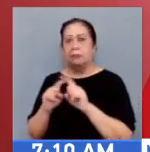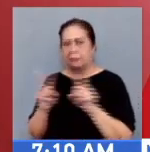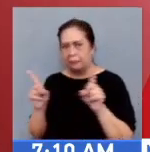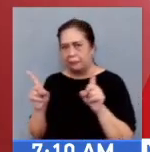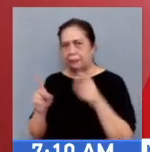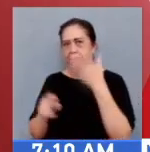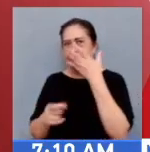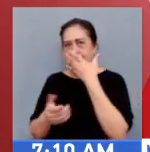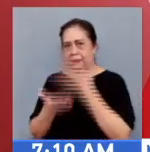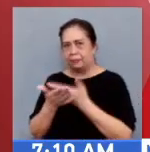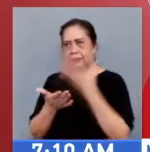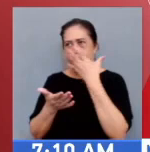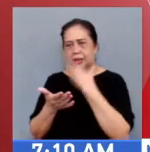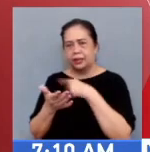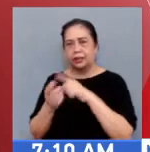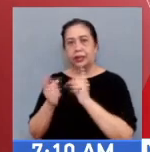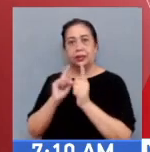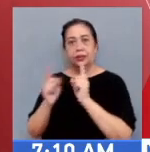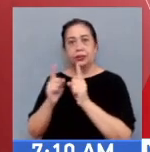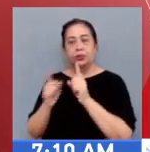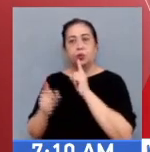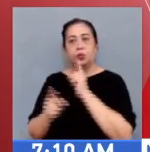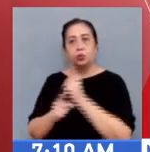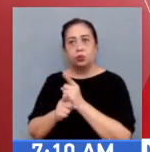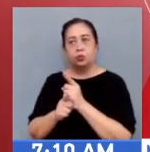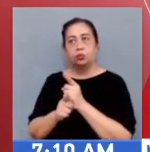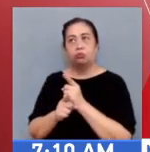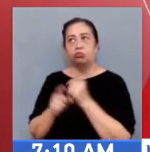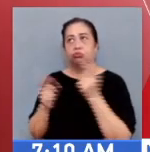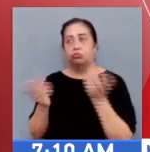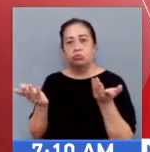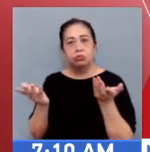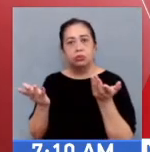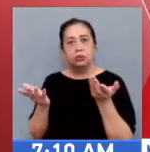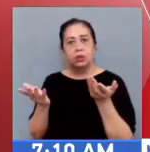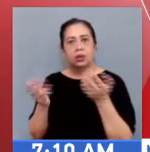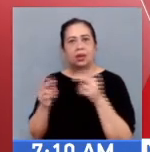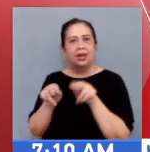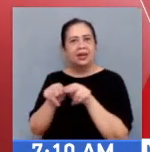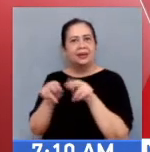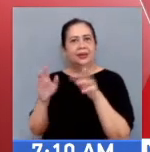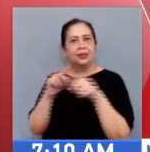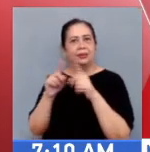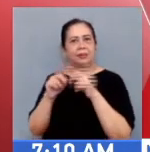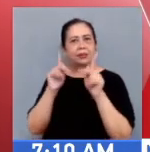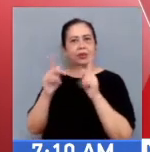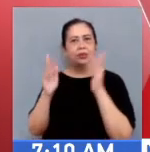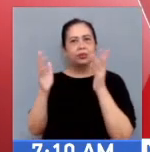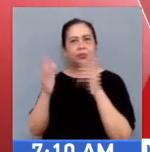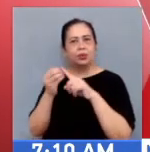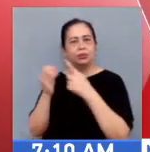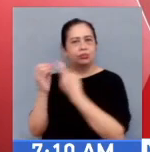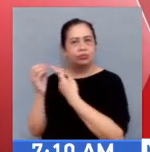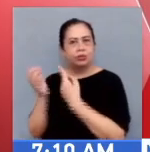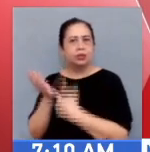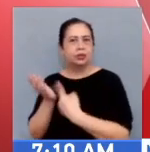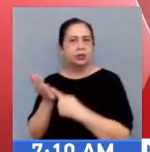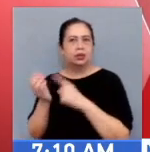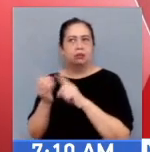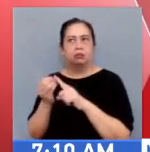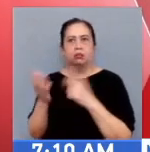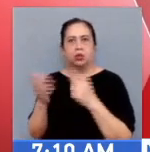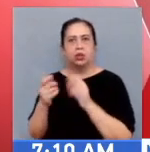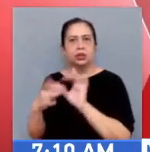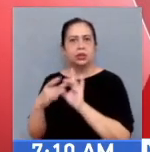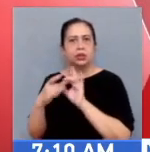sigurong napag-usapan, talagang, normally, Arnold, kasi when people talk about security, you're talking about, relations with